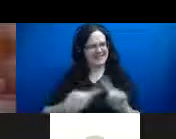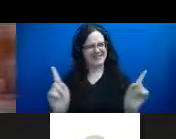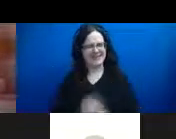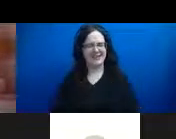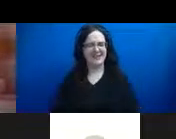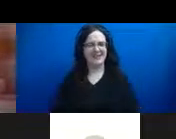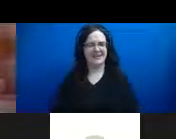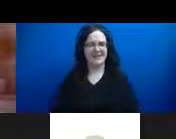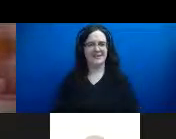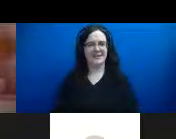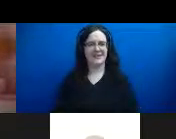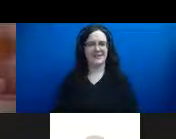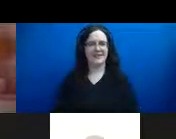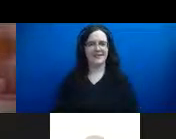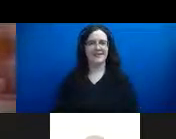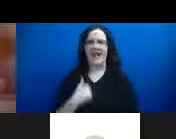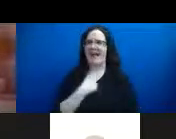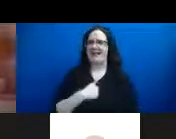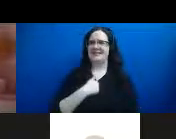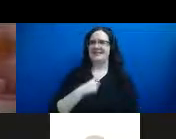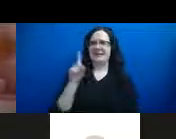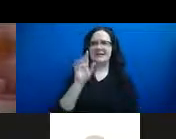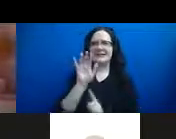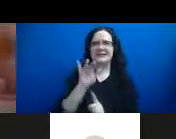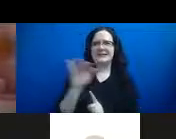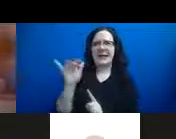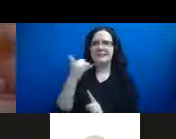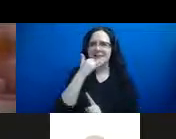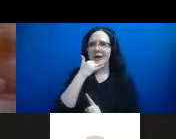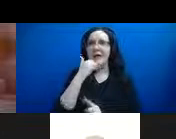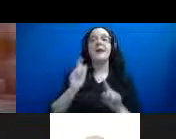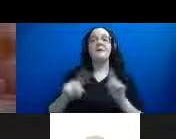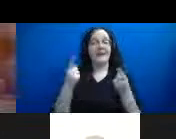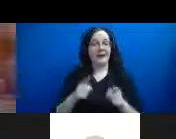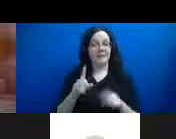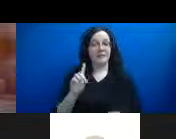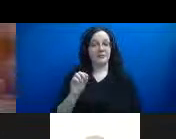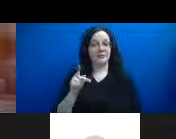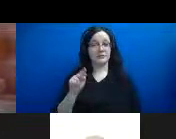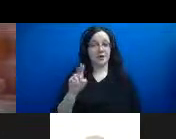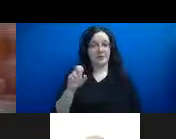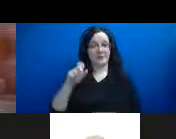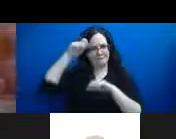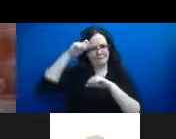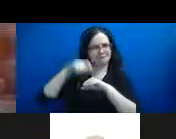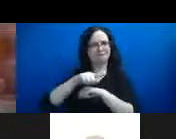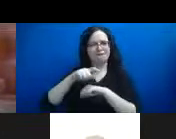of release. I apologize for that small typo there. Of dopamine. And dopamine just gets released on